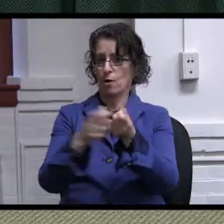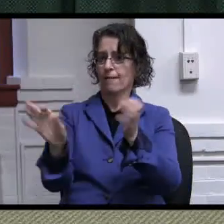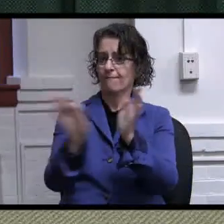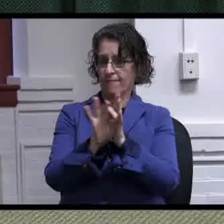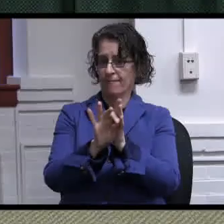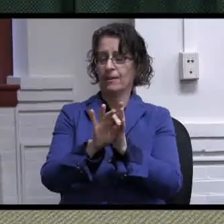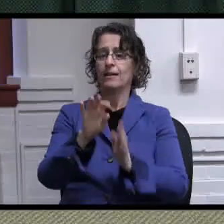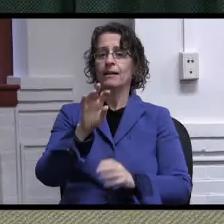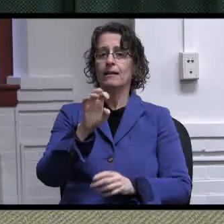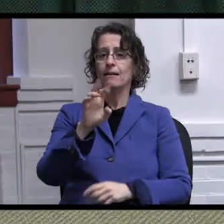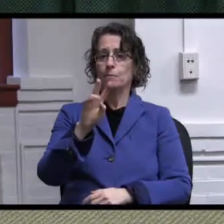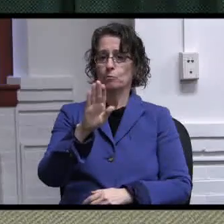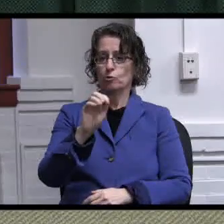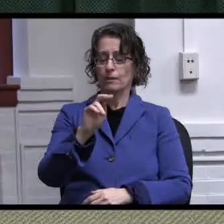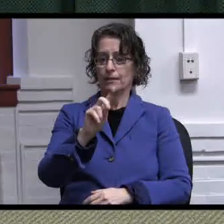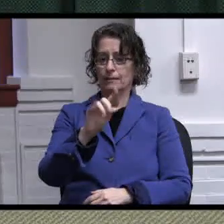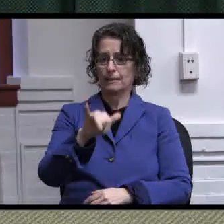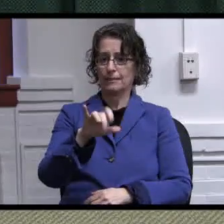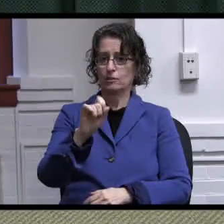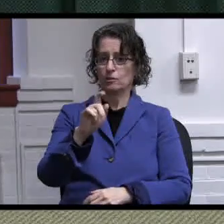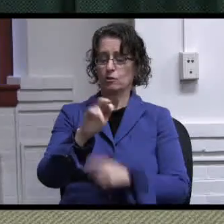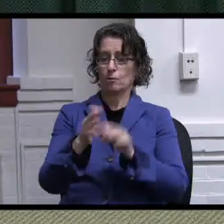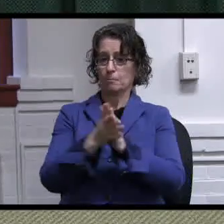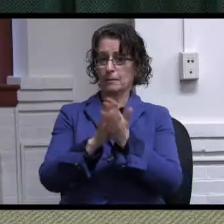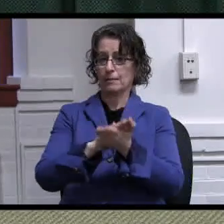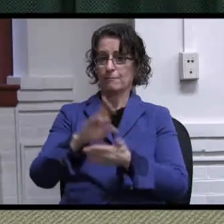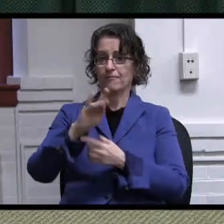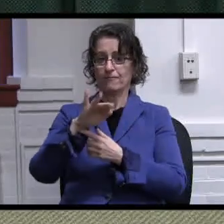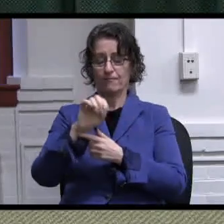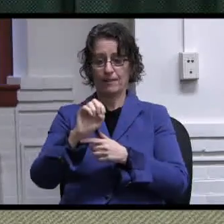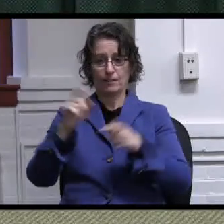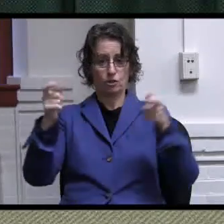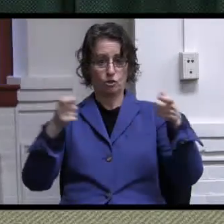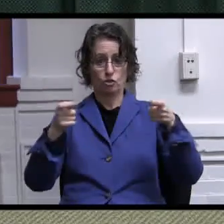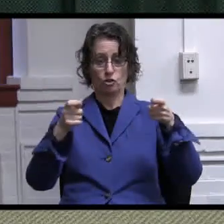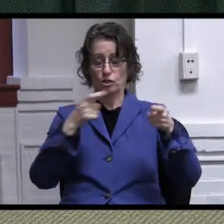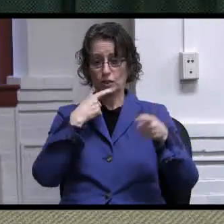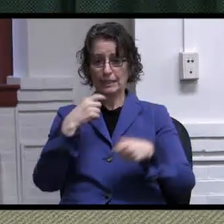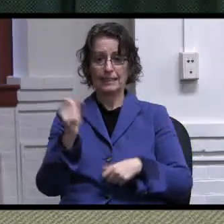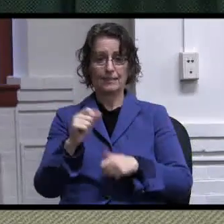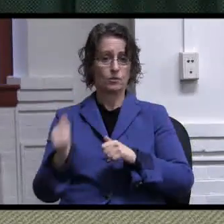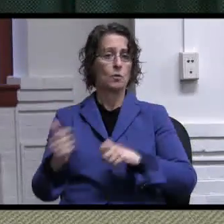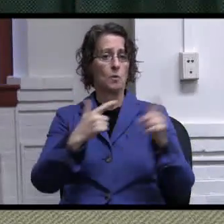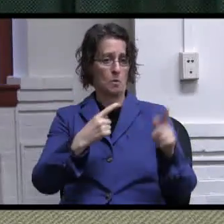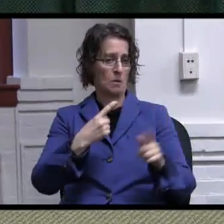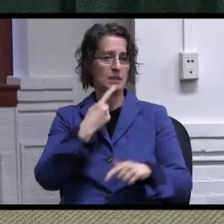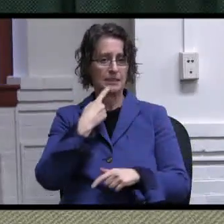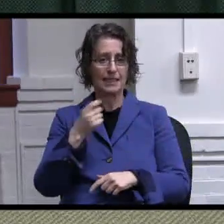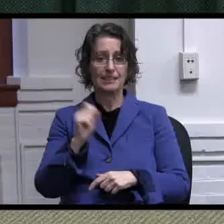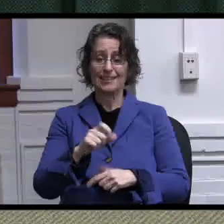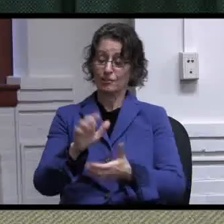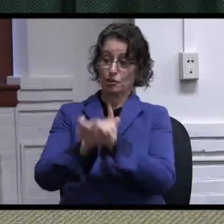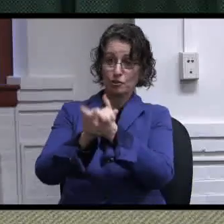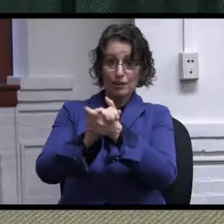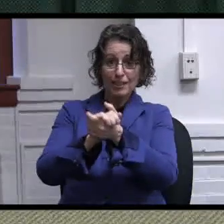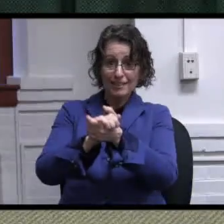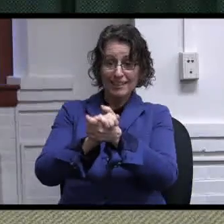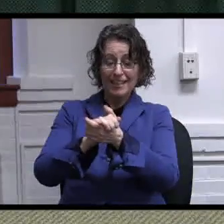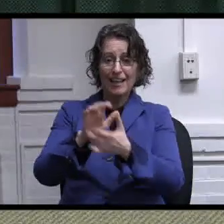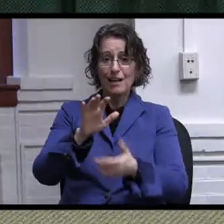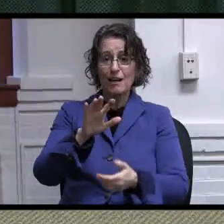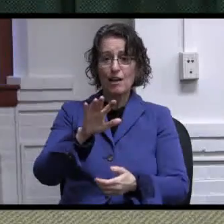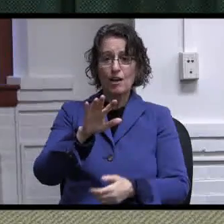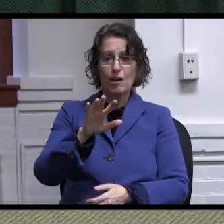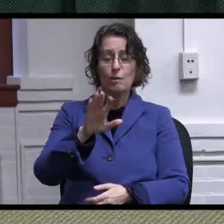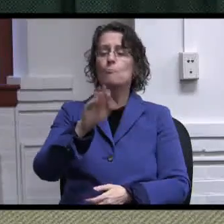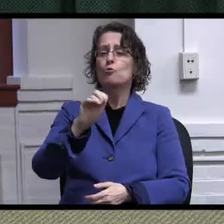Starr our vice chair, please say aye. Aye. Aye. Anyone opposed? Anyone abstaining? Congratulations, Brand. Oh, yeah. Because